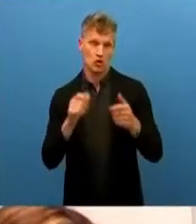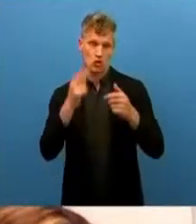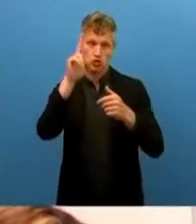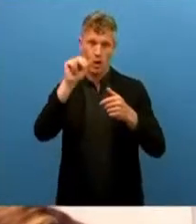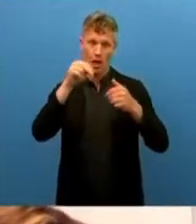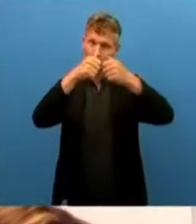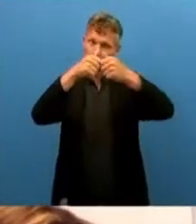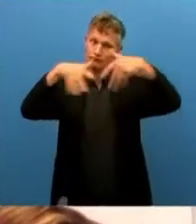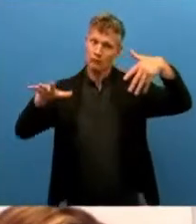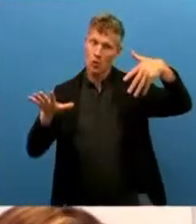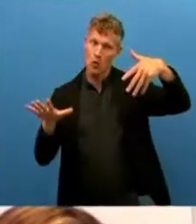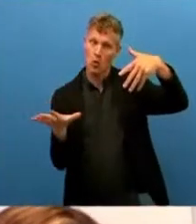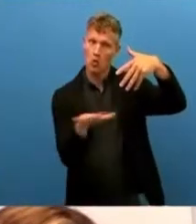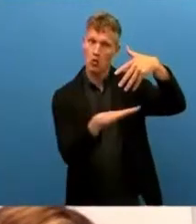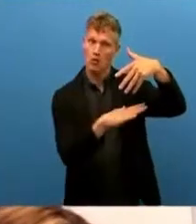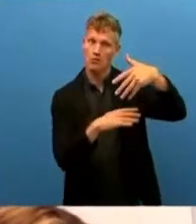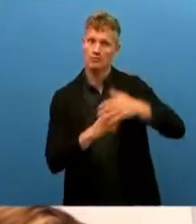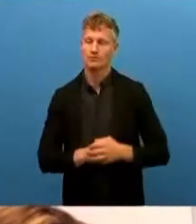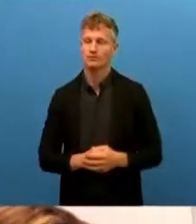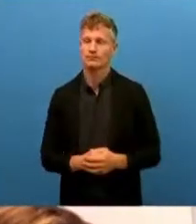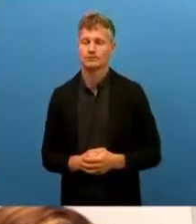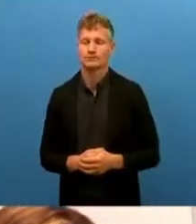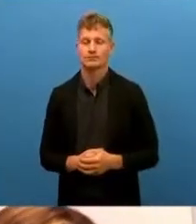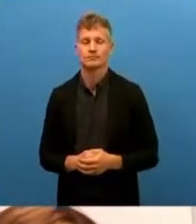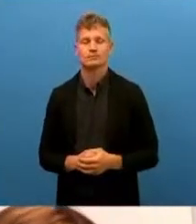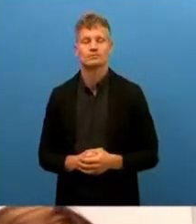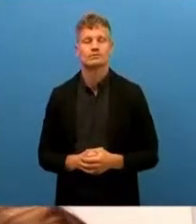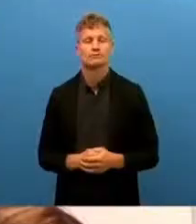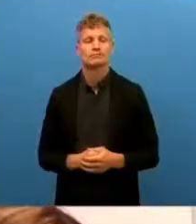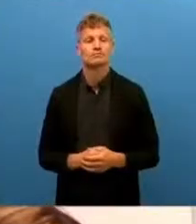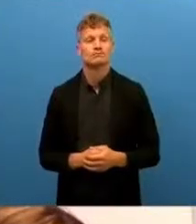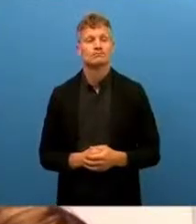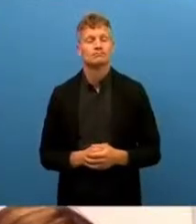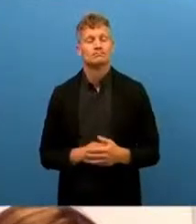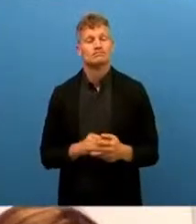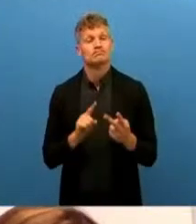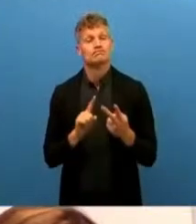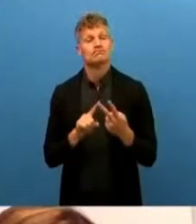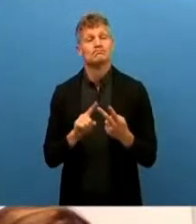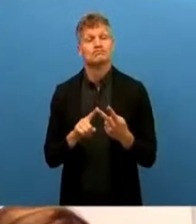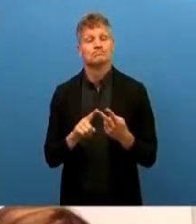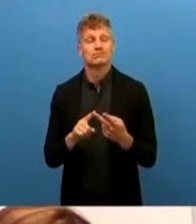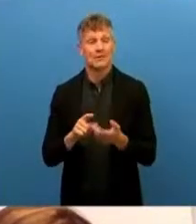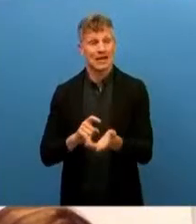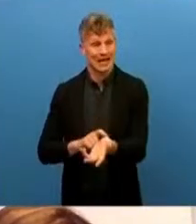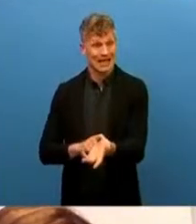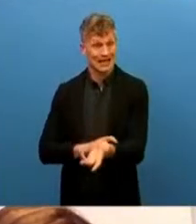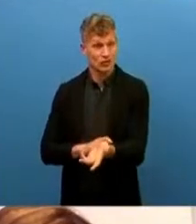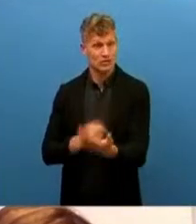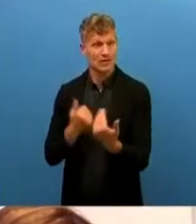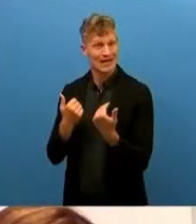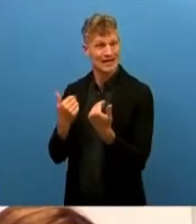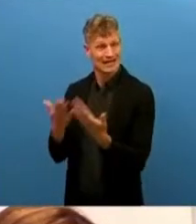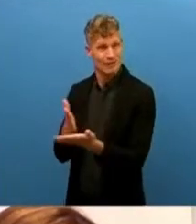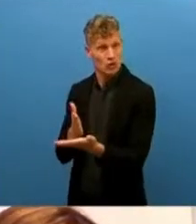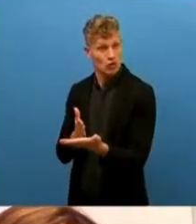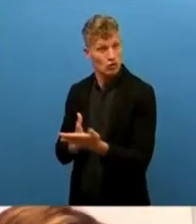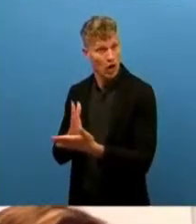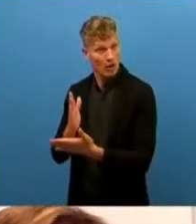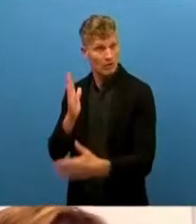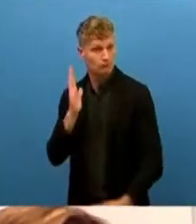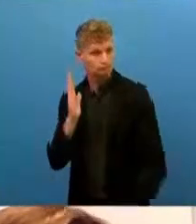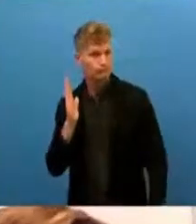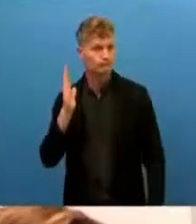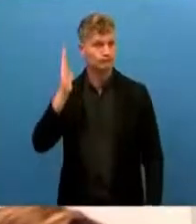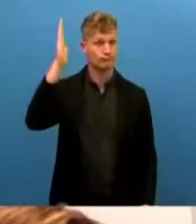bodies. Secondly, guarantee indigenous peoples the right to speak and contribute